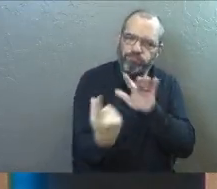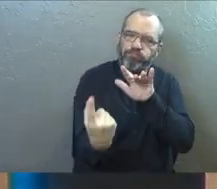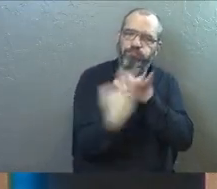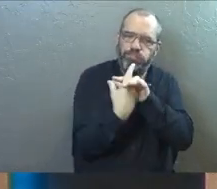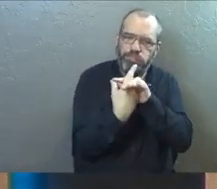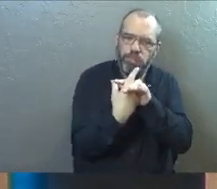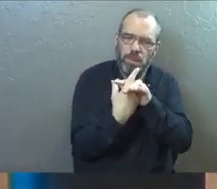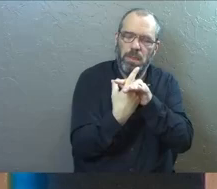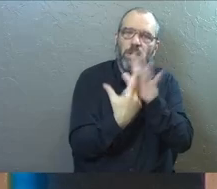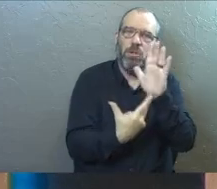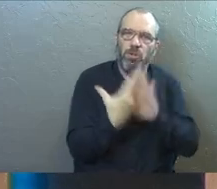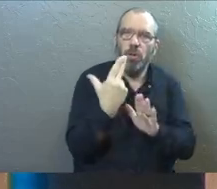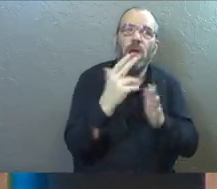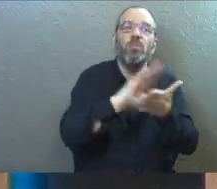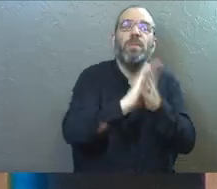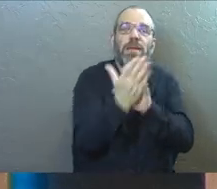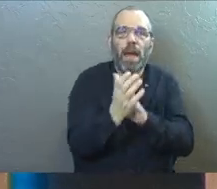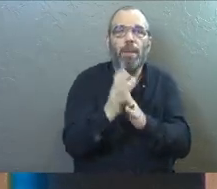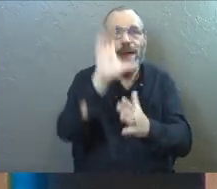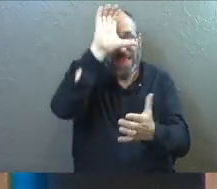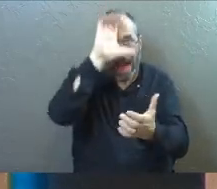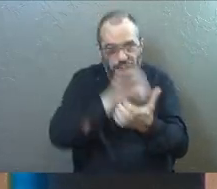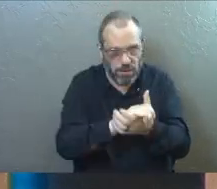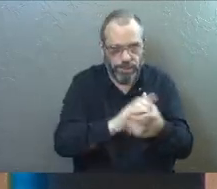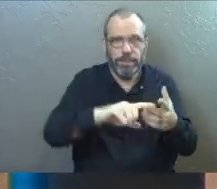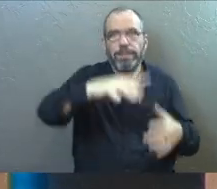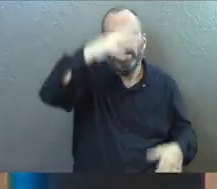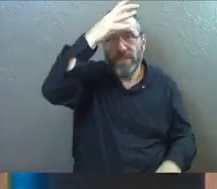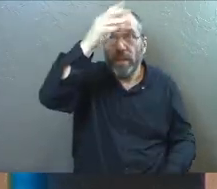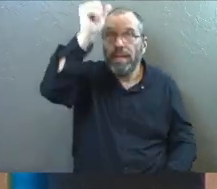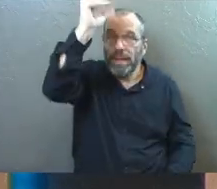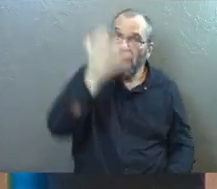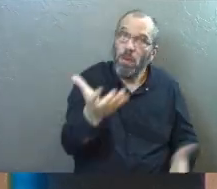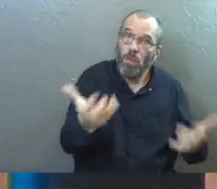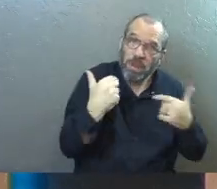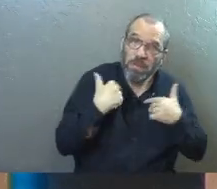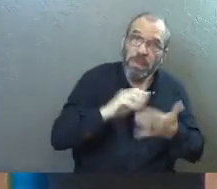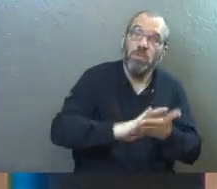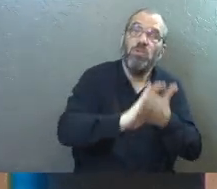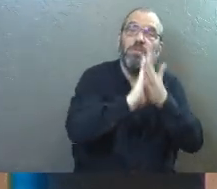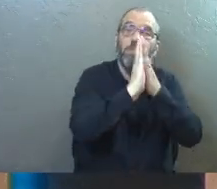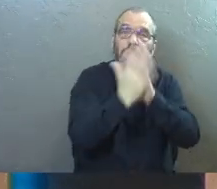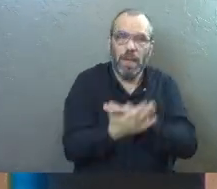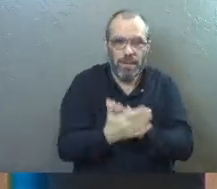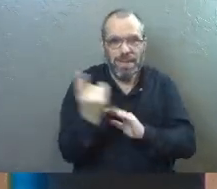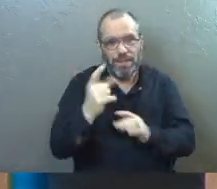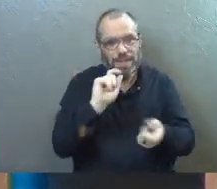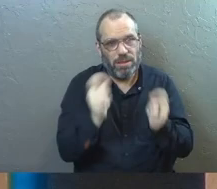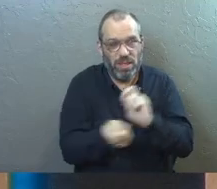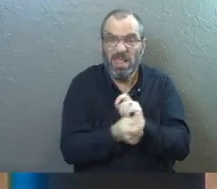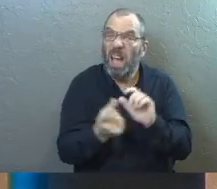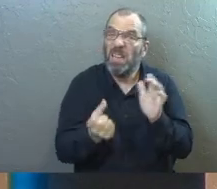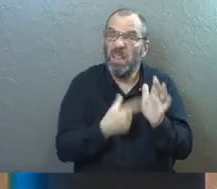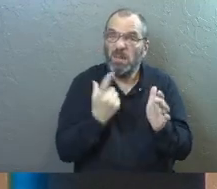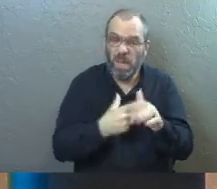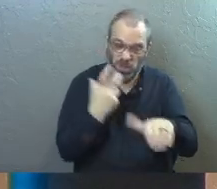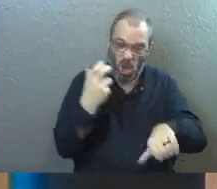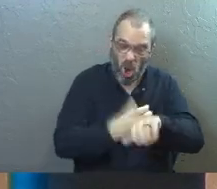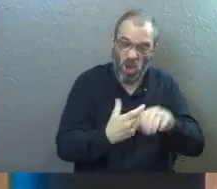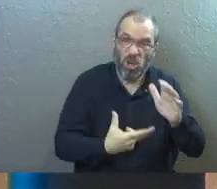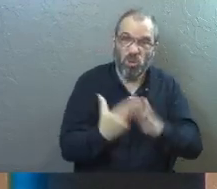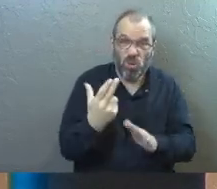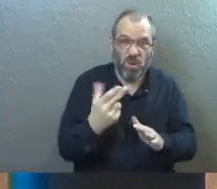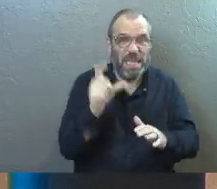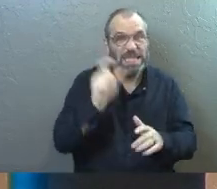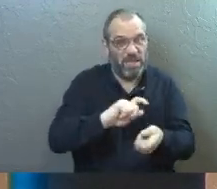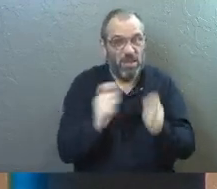can start becoming the husband that God had called me to be, the father he had called me to be. Something needed to change, and sometimes the hard truth is what brings that